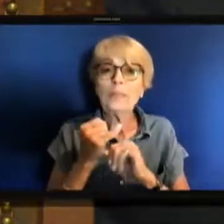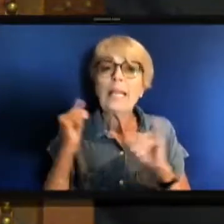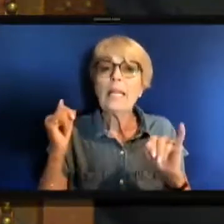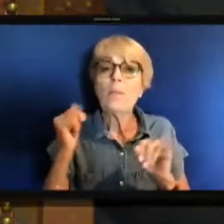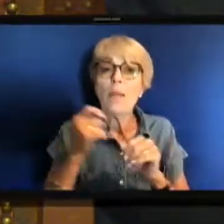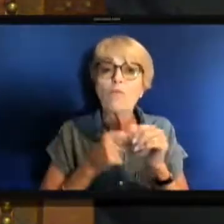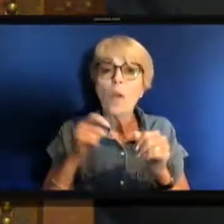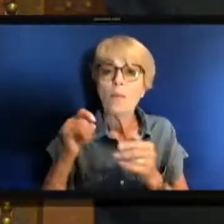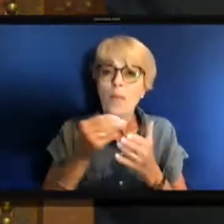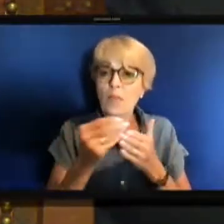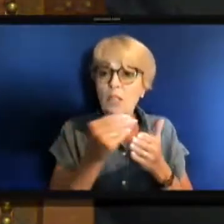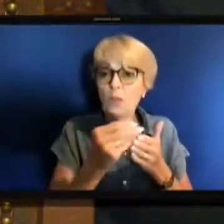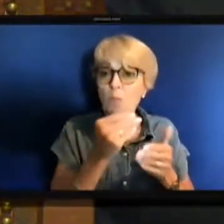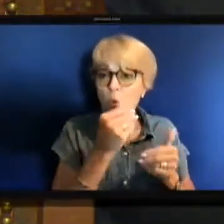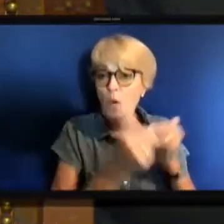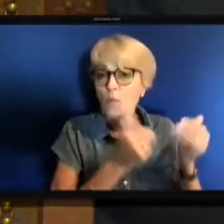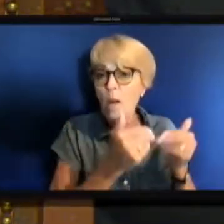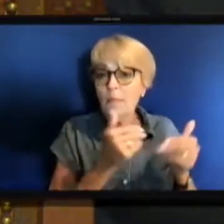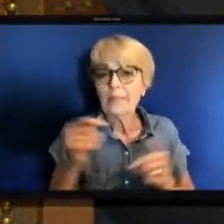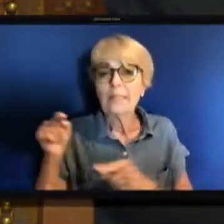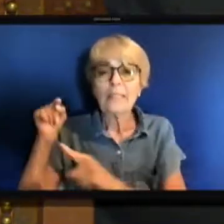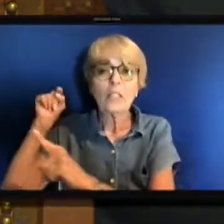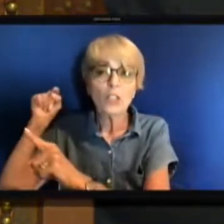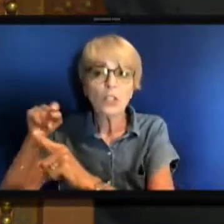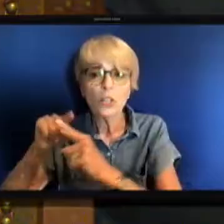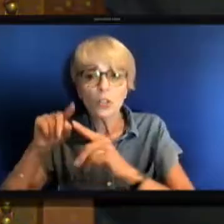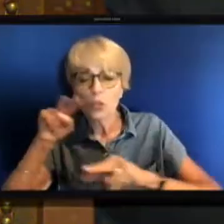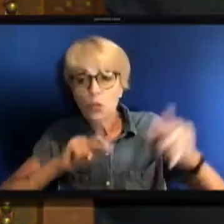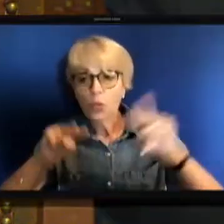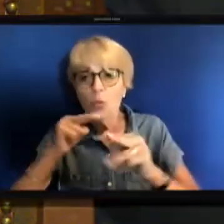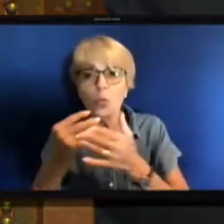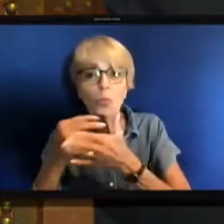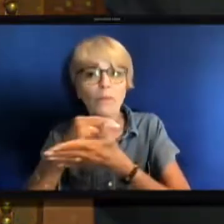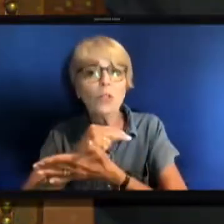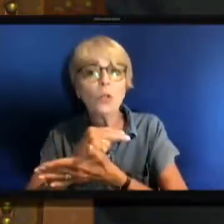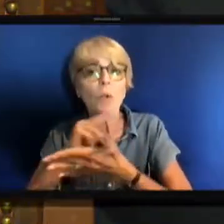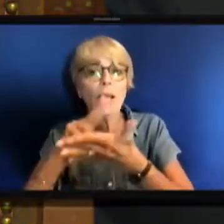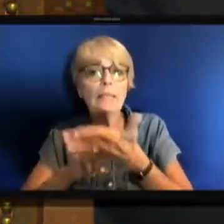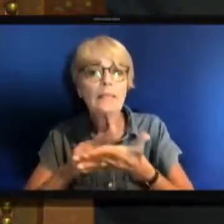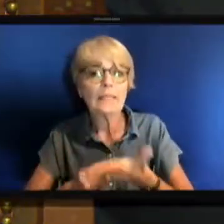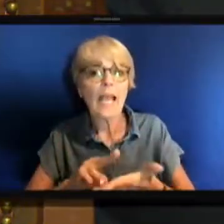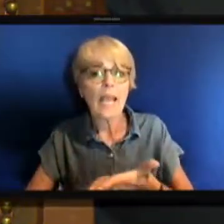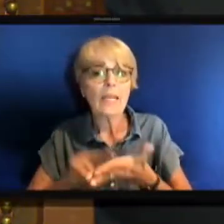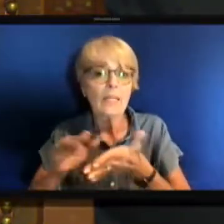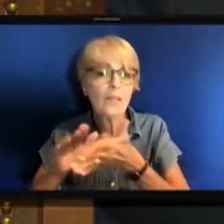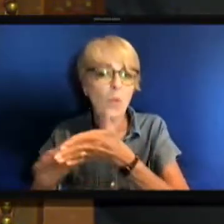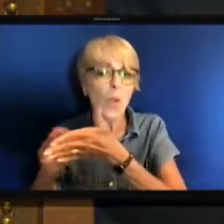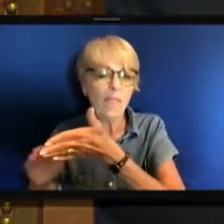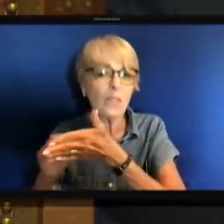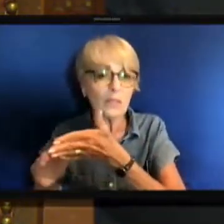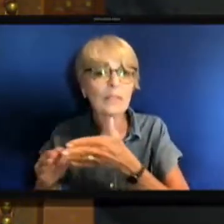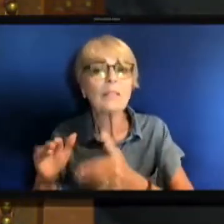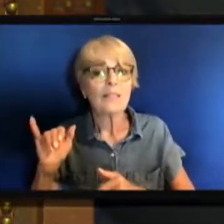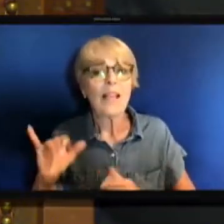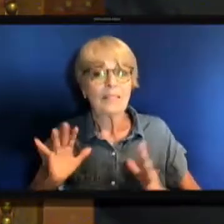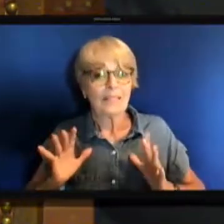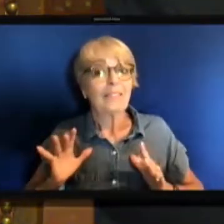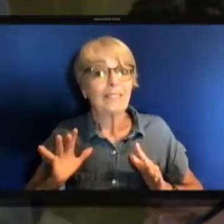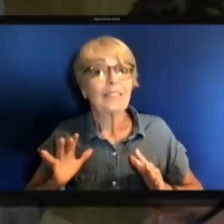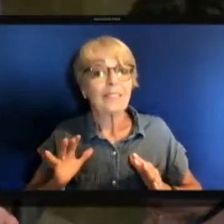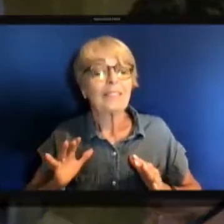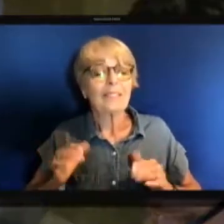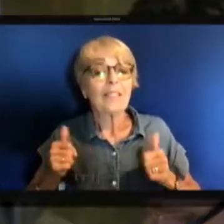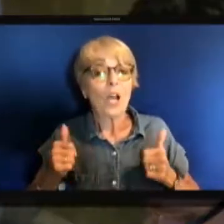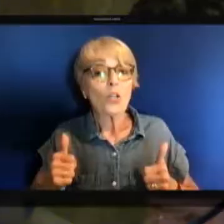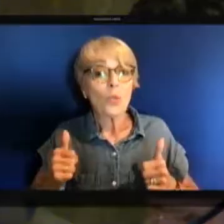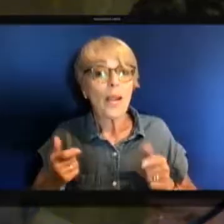procurement process, to be reviewing and signing off on waivers, though. And I think like I mentioned earlier, that's a welcome change. Okay, great. Yeah. So